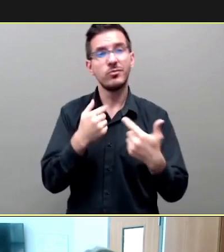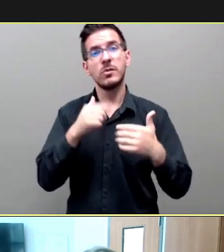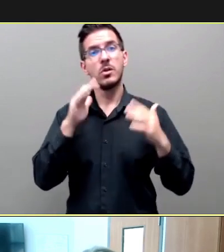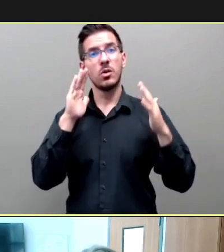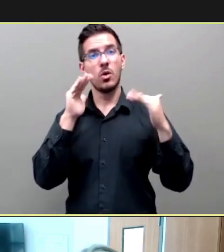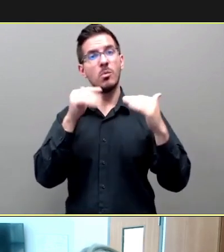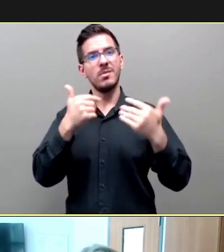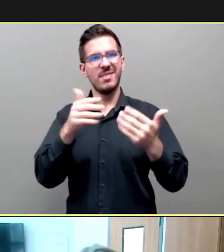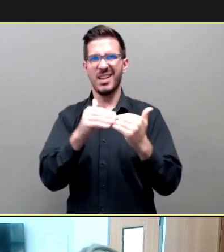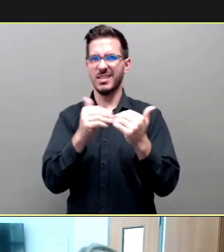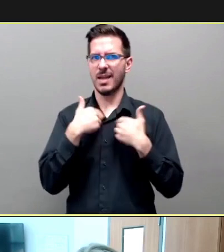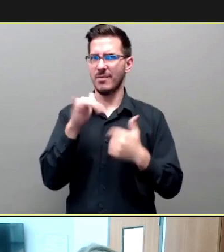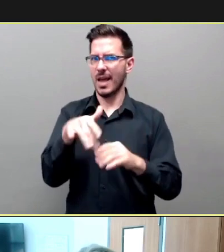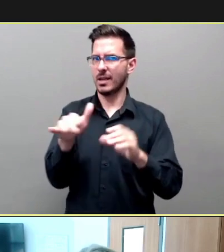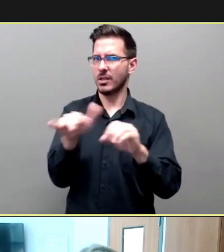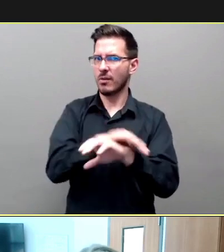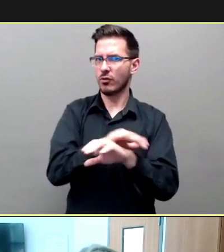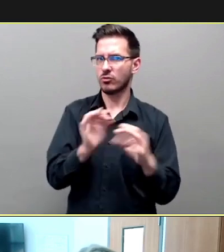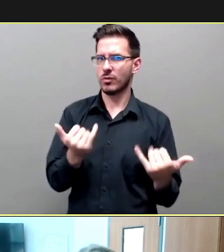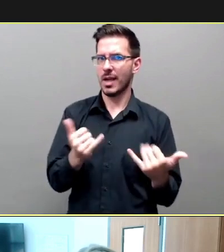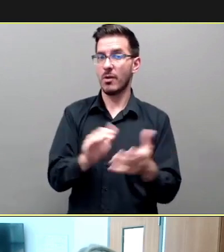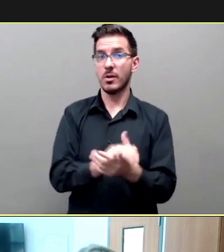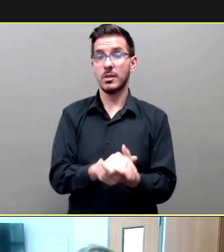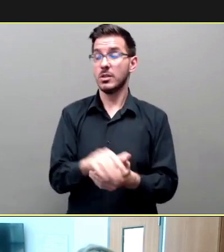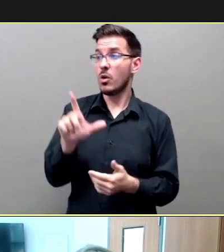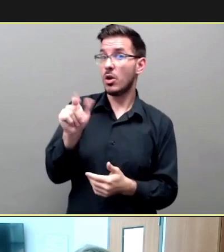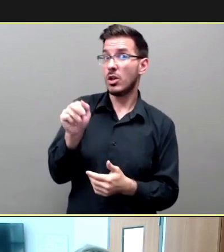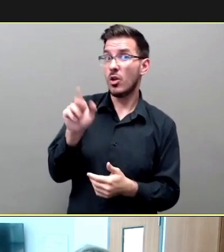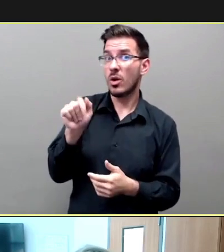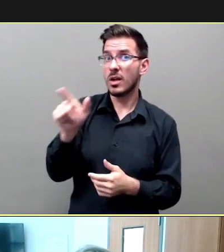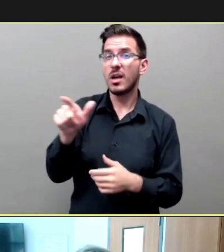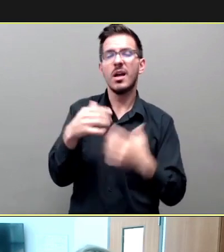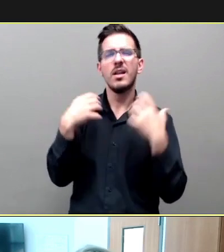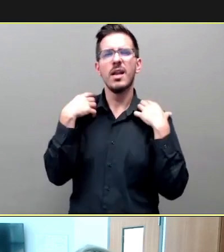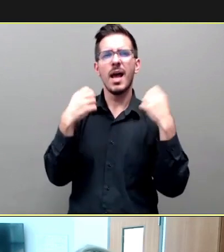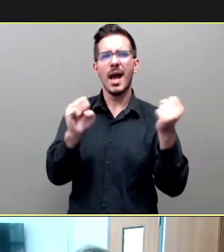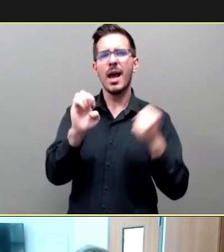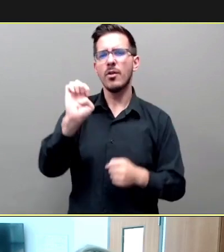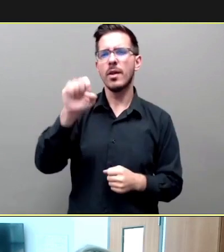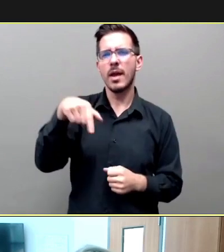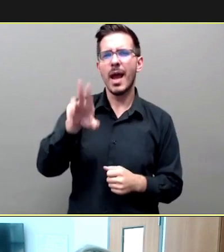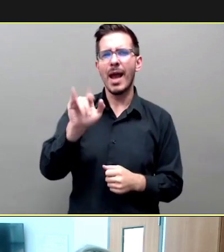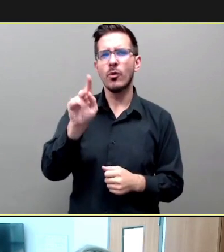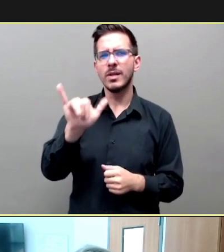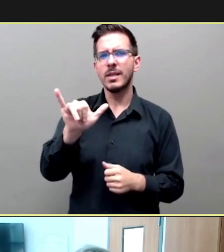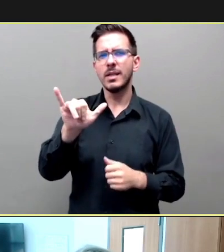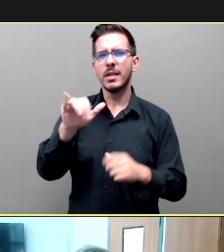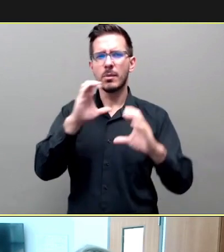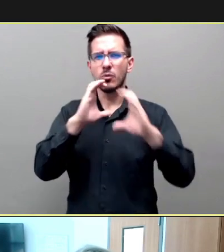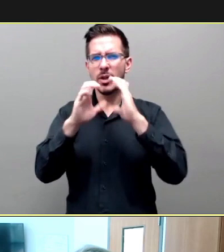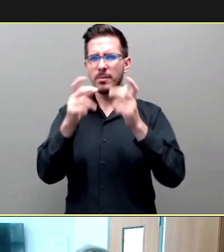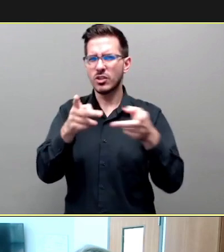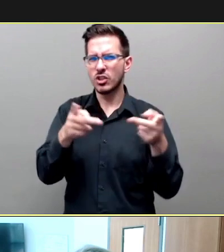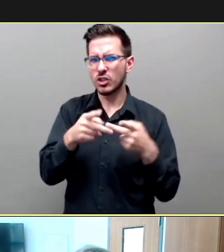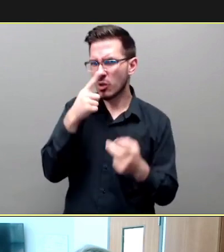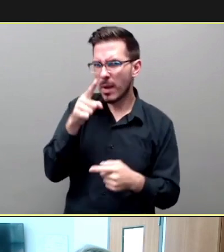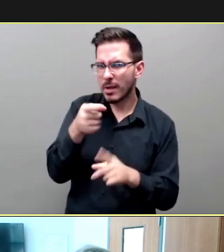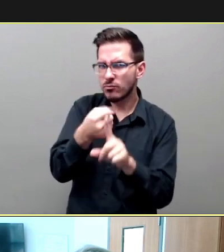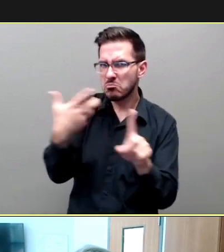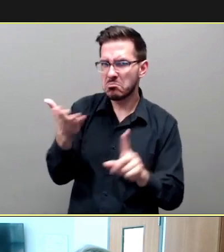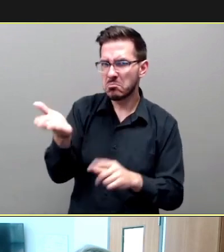right now. And then Laura, on the health equity communications position, can you speak to that?